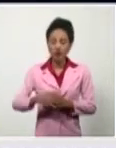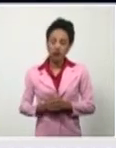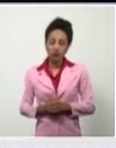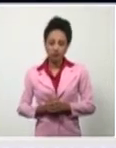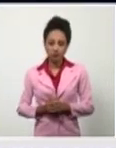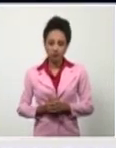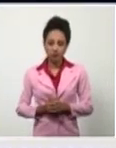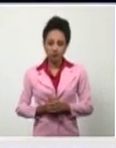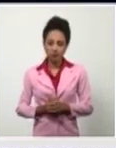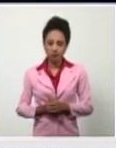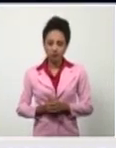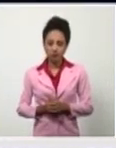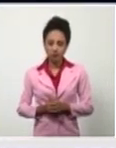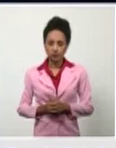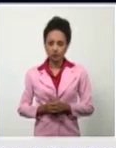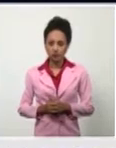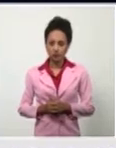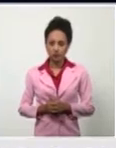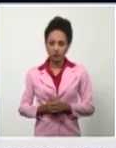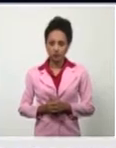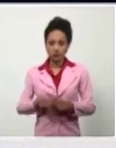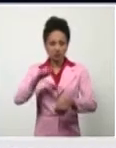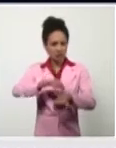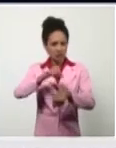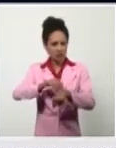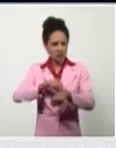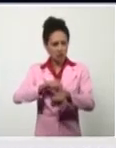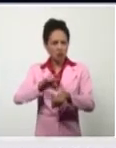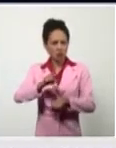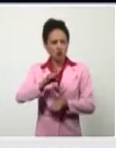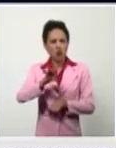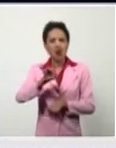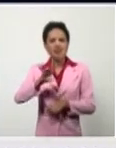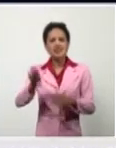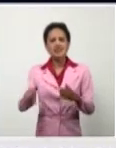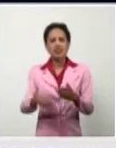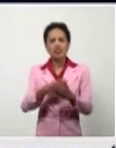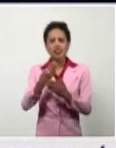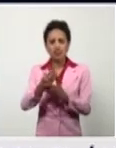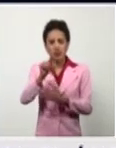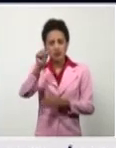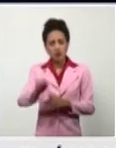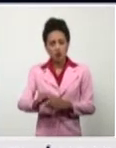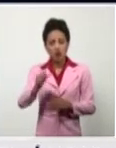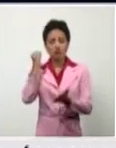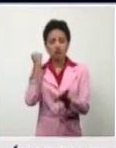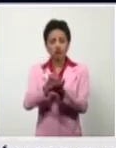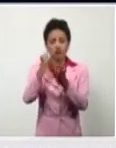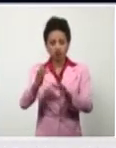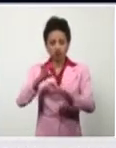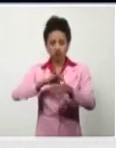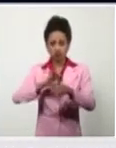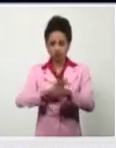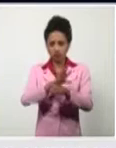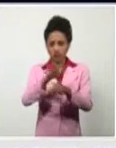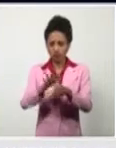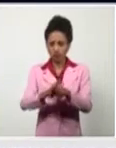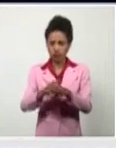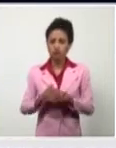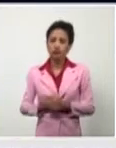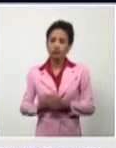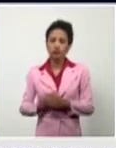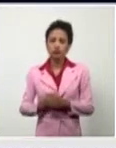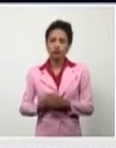And then turning to the positive rate of the last 15 days by province of COVID-19 confirmed cases,